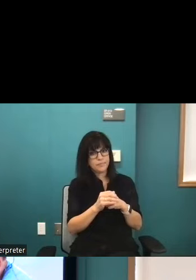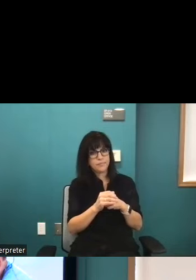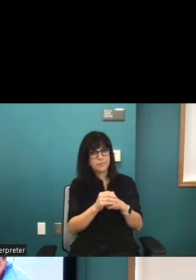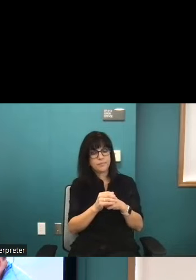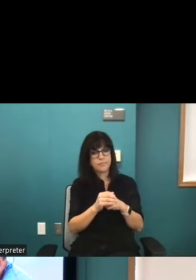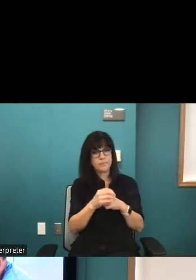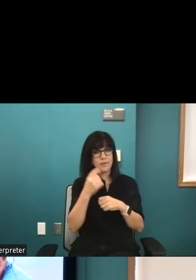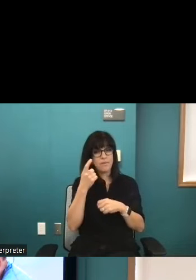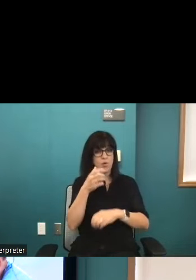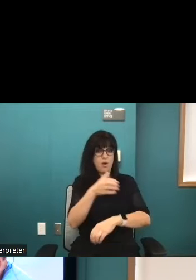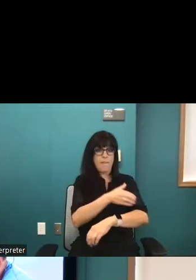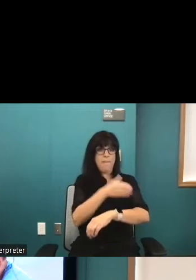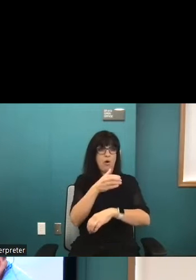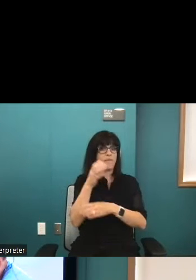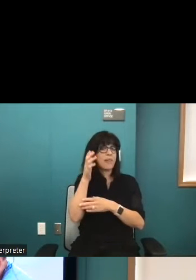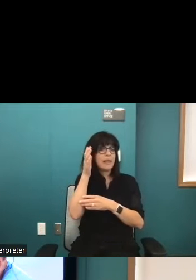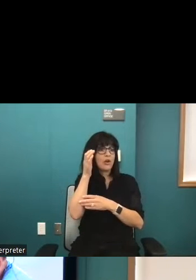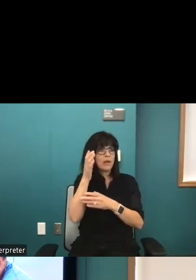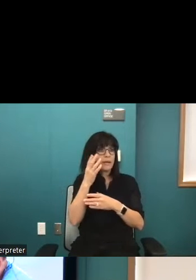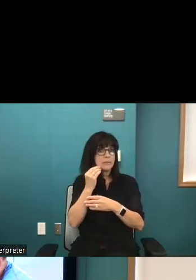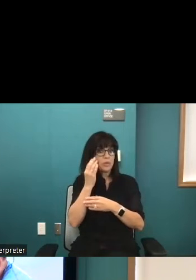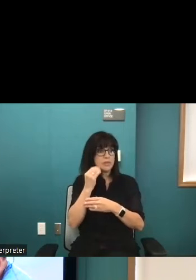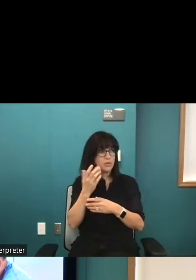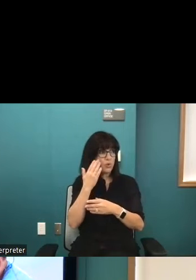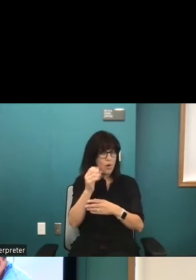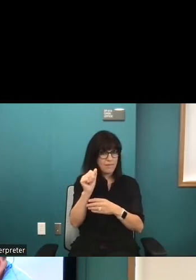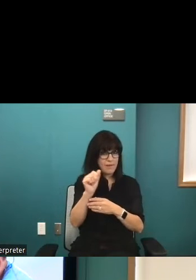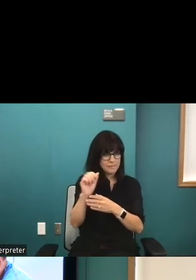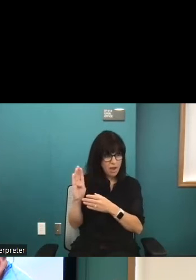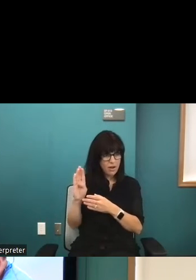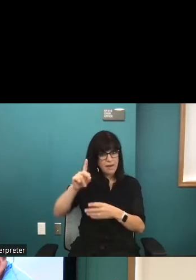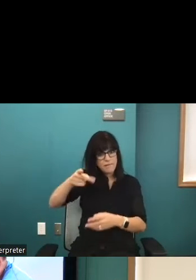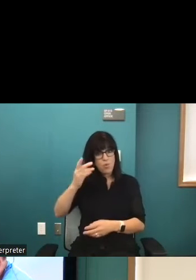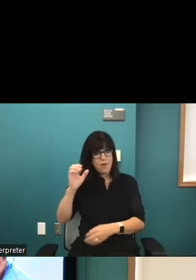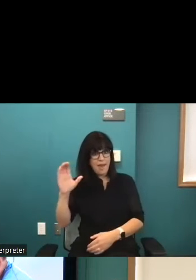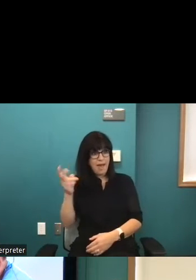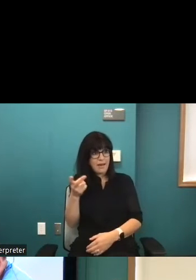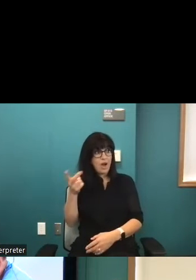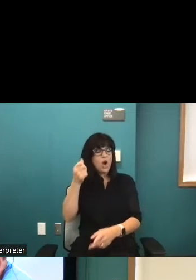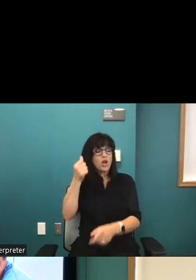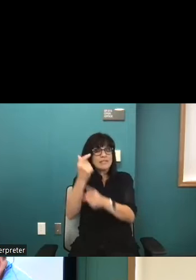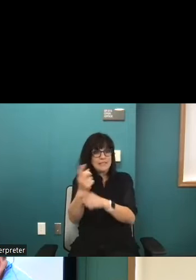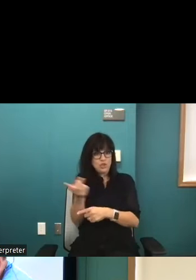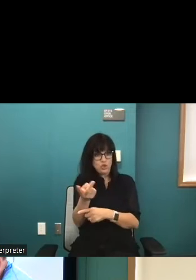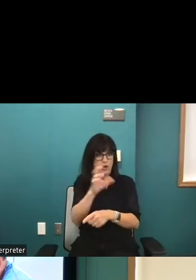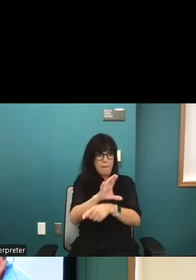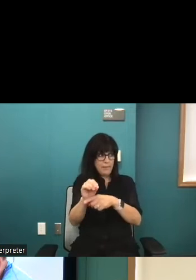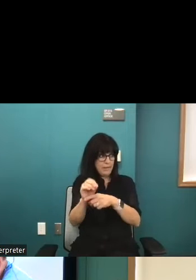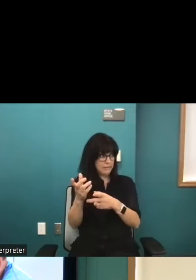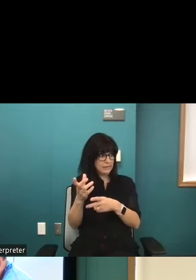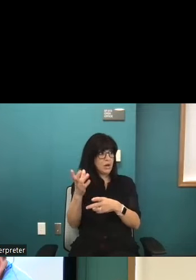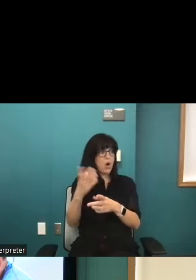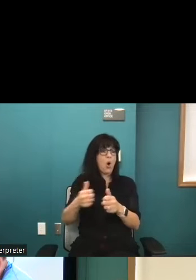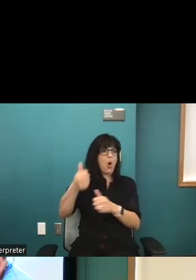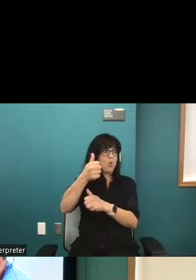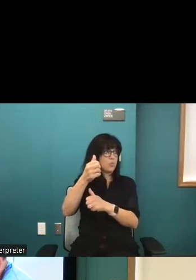So for powerful hearing experience, how many of you know that Advanced Bionics and Phonak are sister companies that were owned